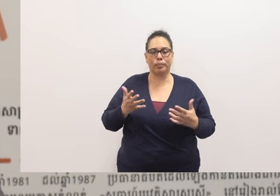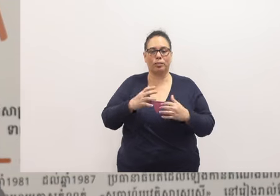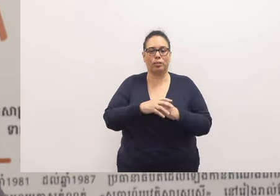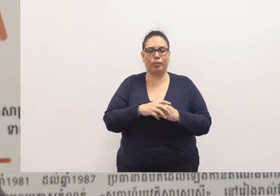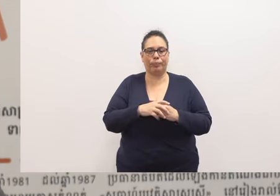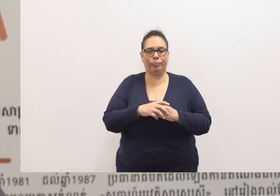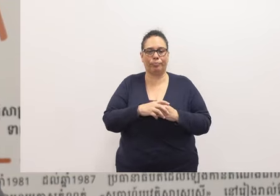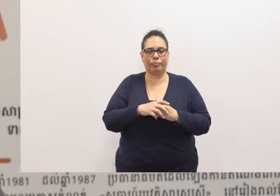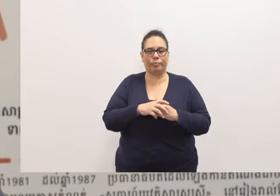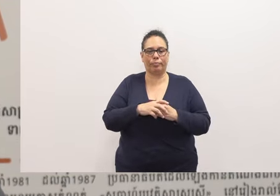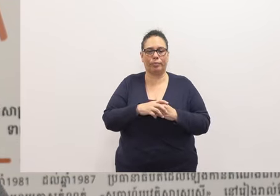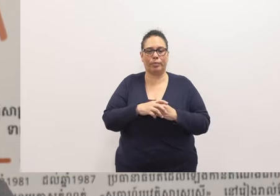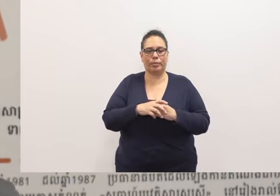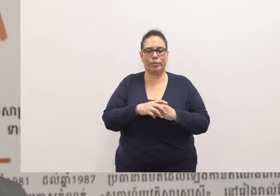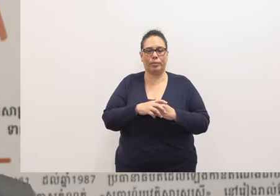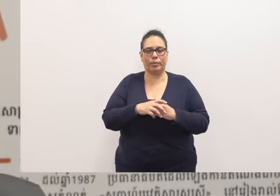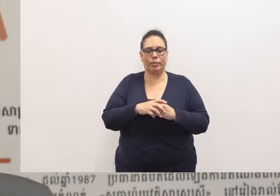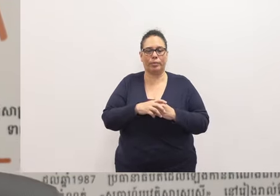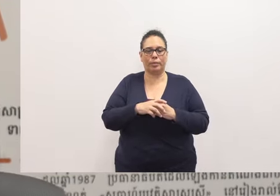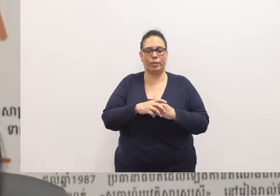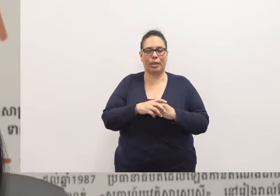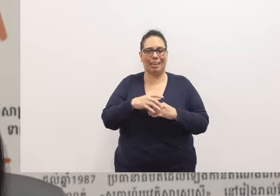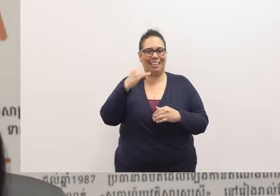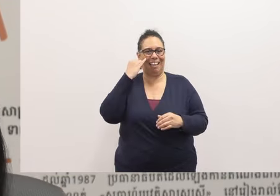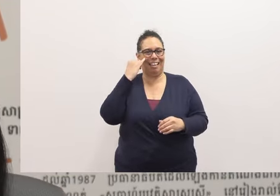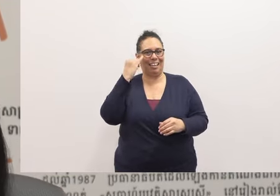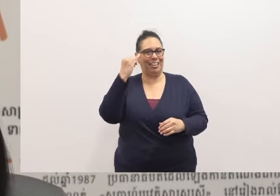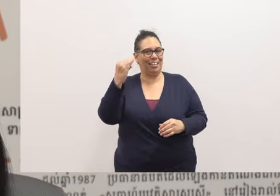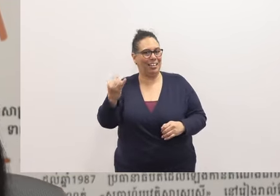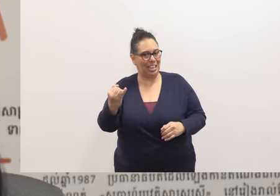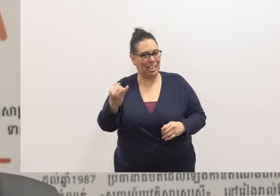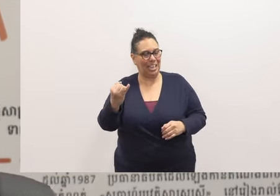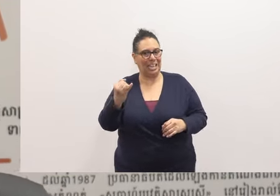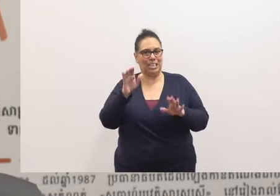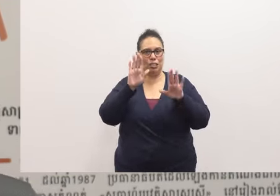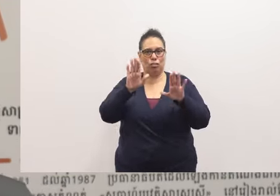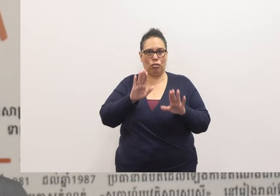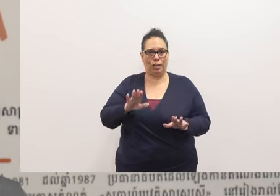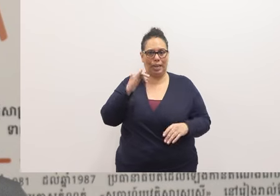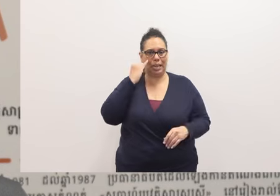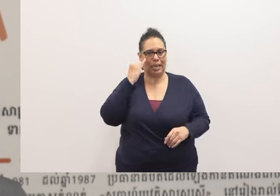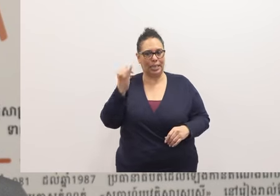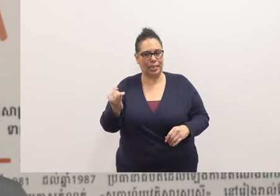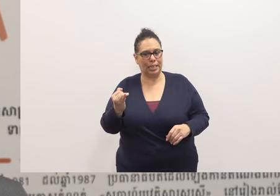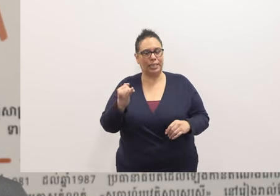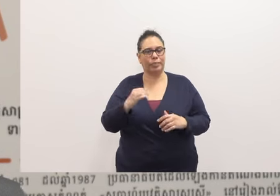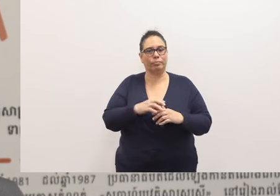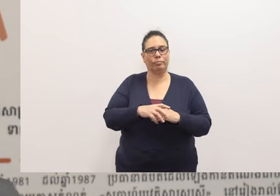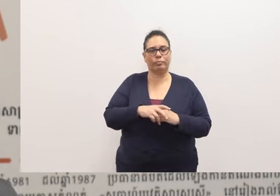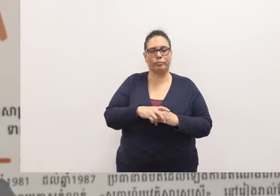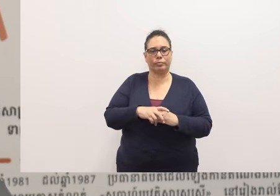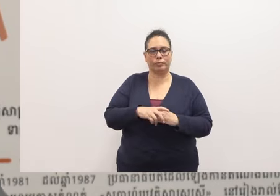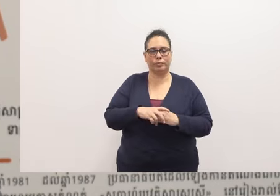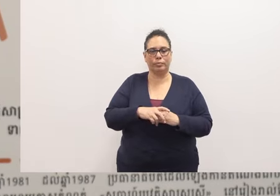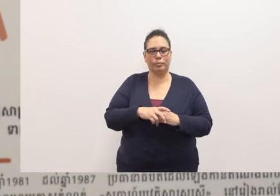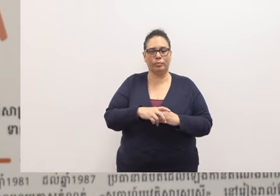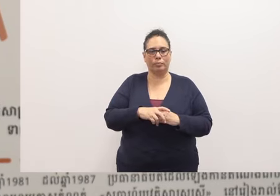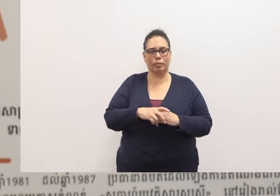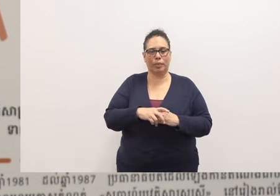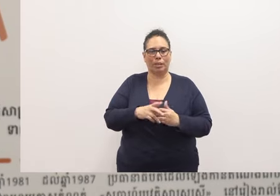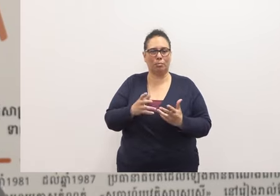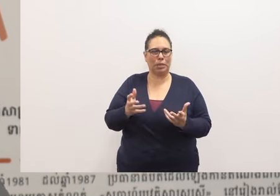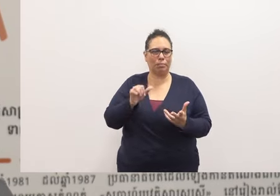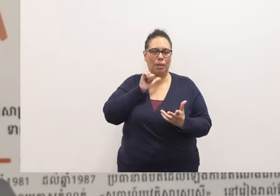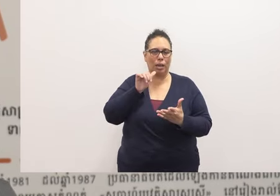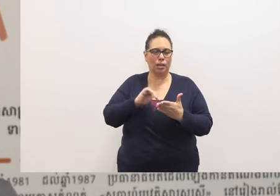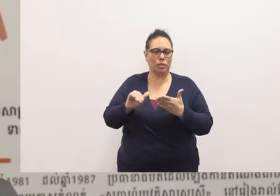that, again, the idea is a great idea, And I just thought the unexcused